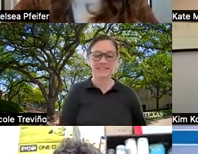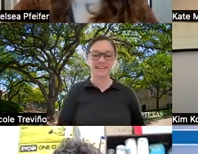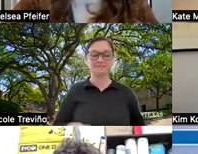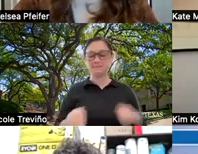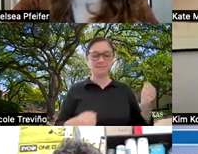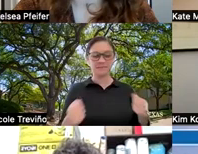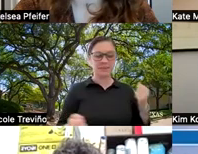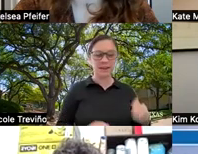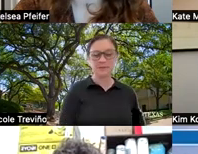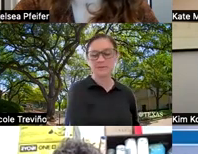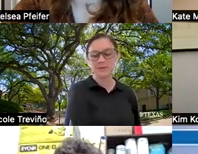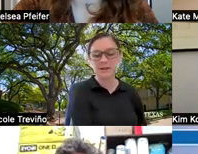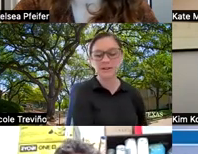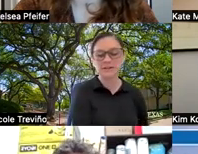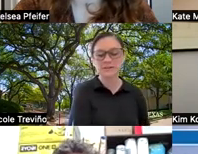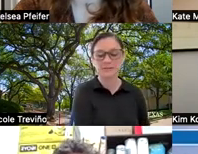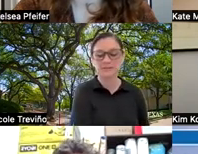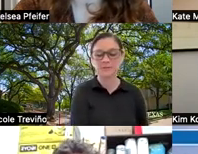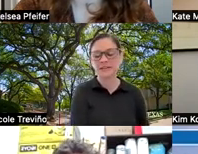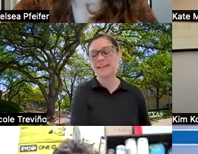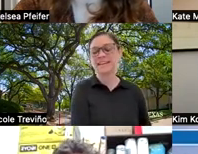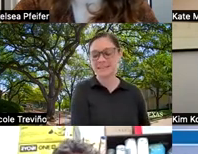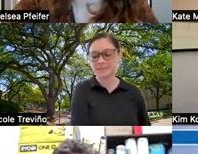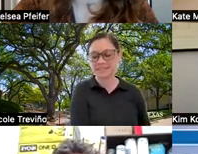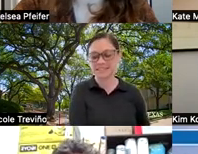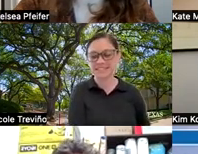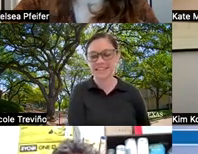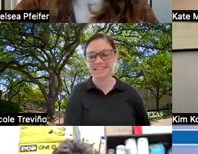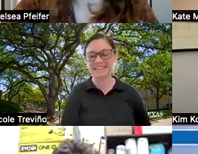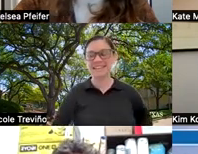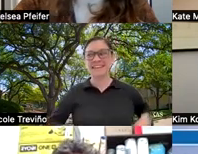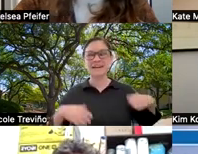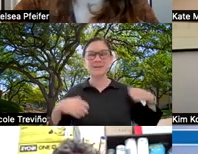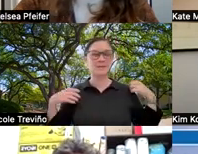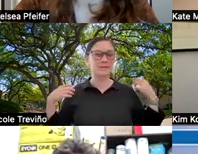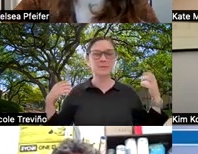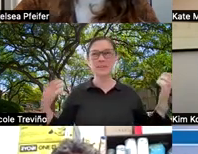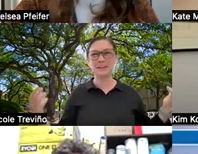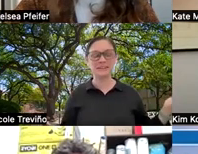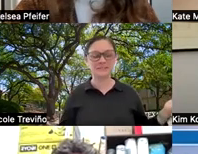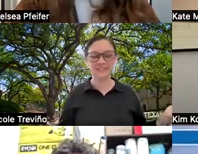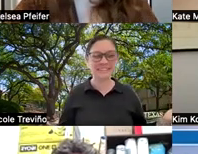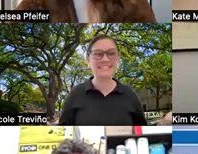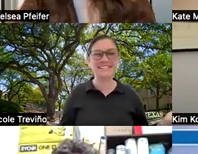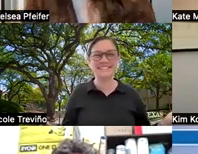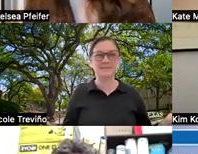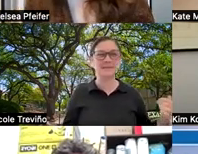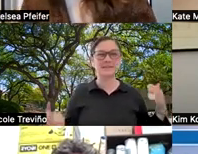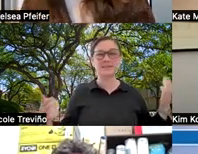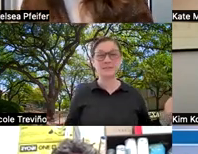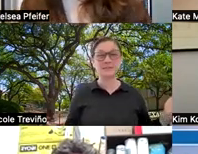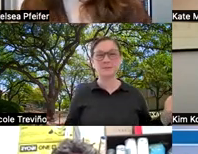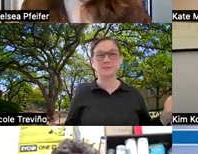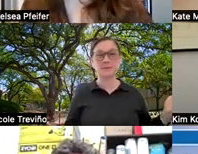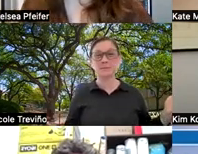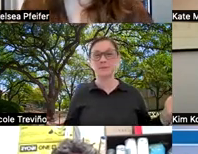can figure out who to call on or who has something to say. You all know it's really easy to be